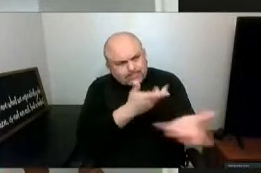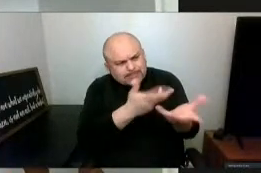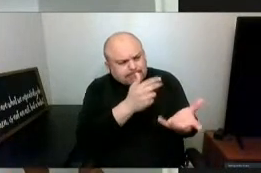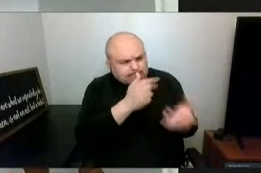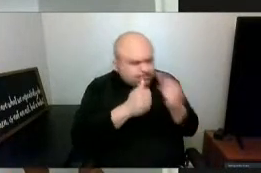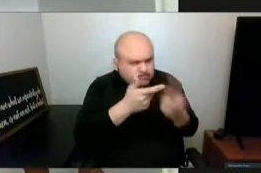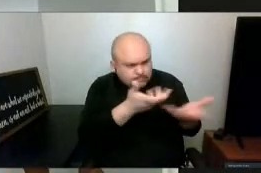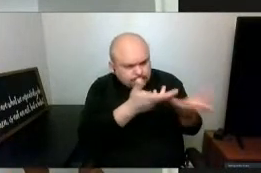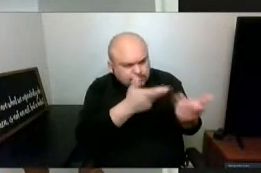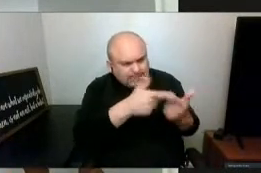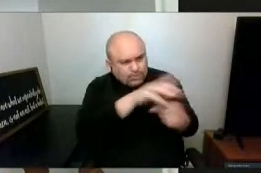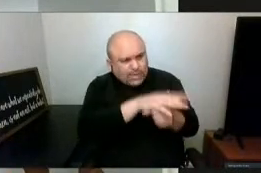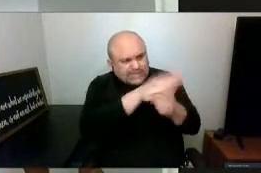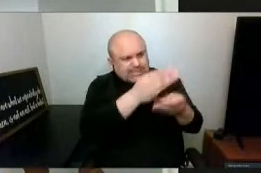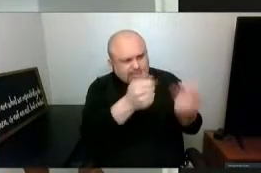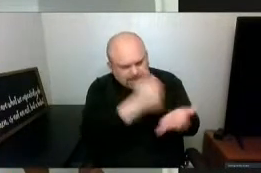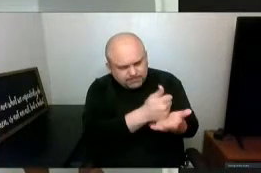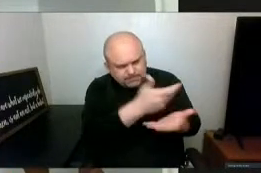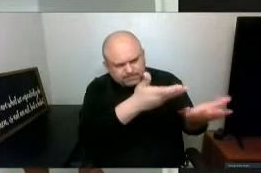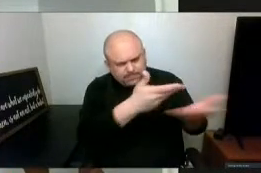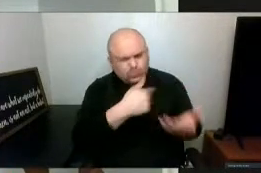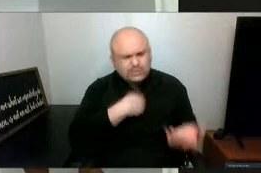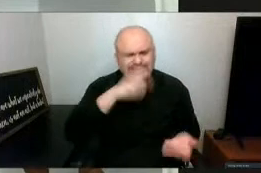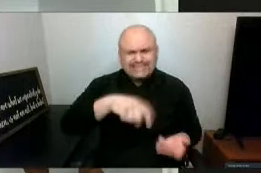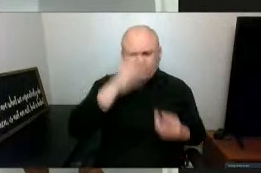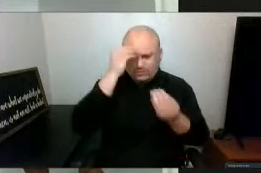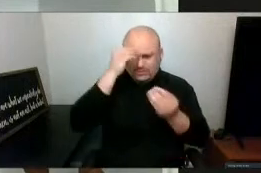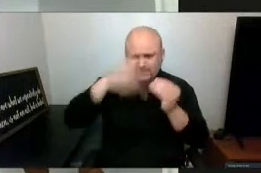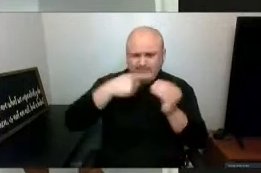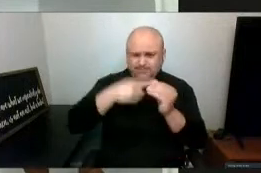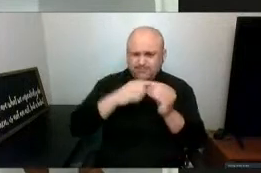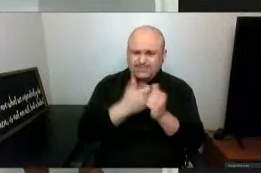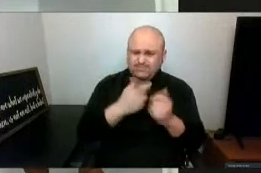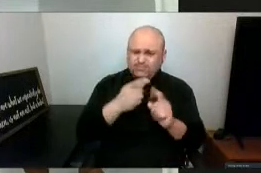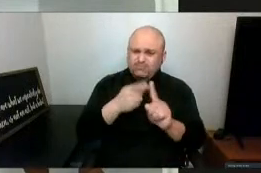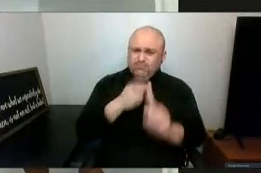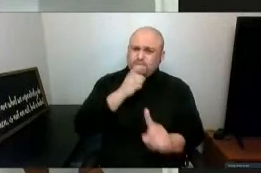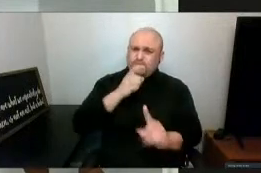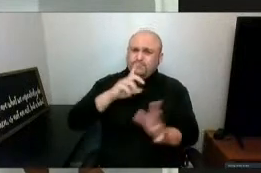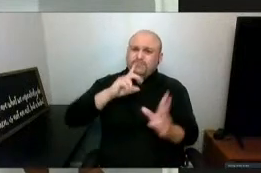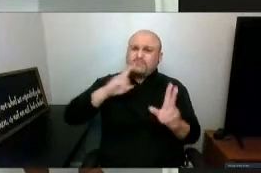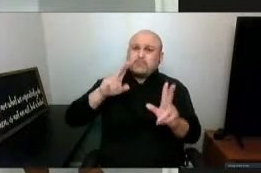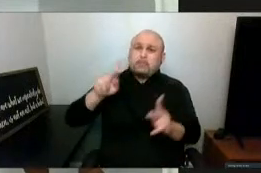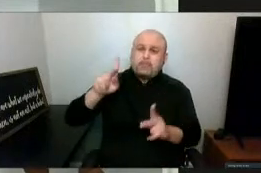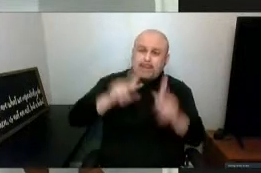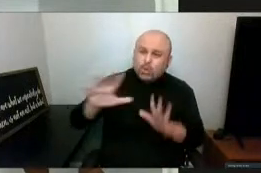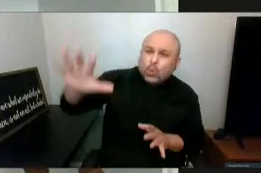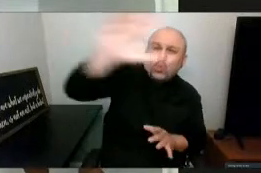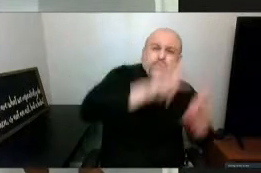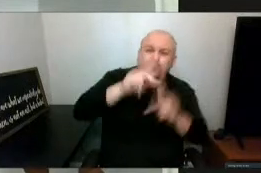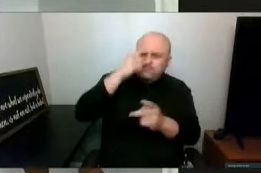level. So we really need to think about this from a whole population standpoint. And I think that the